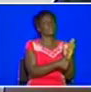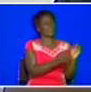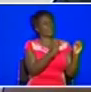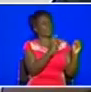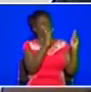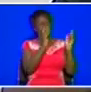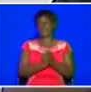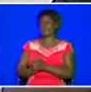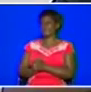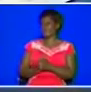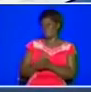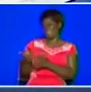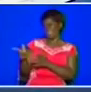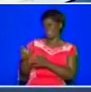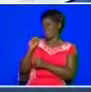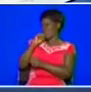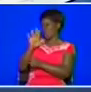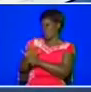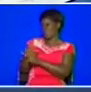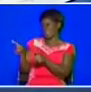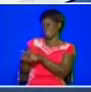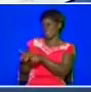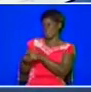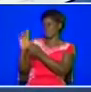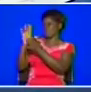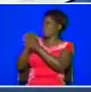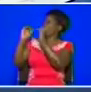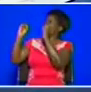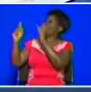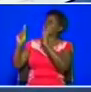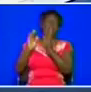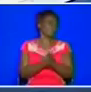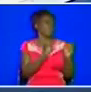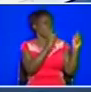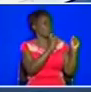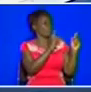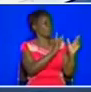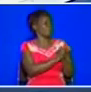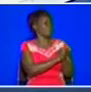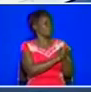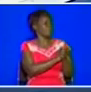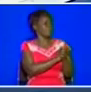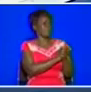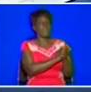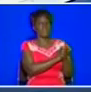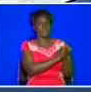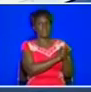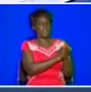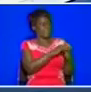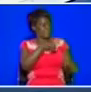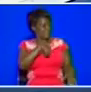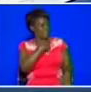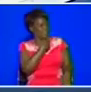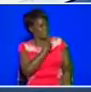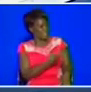Okay, that sounds a little bit like the promises that Jubilee makes and everybody says, you know, that we will do it when we will do it. We have said, I said,